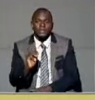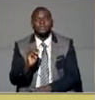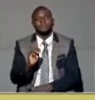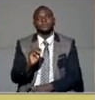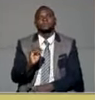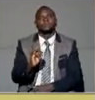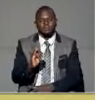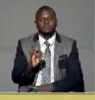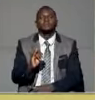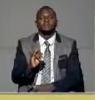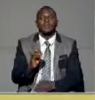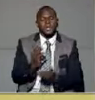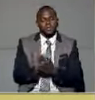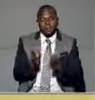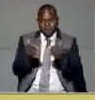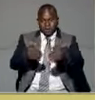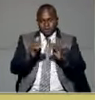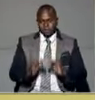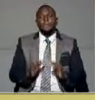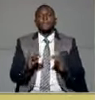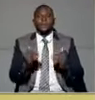Mm-hmm. Okay, let's talk about